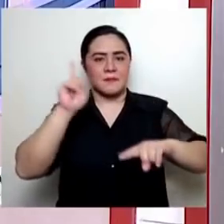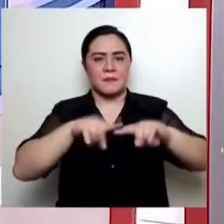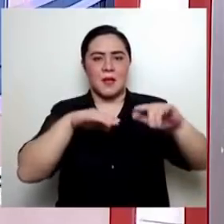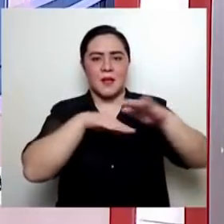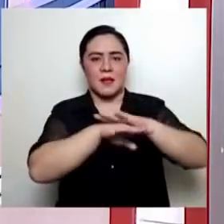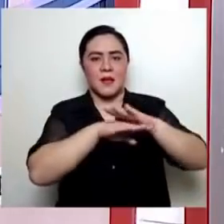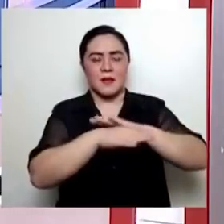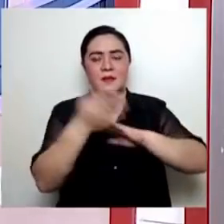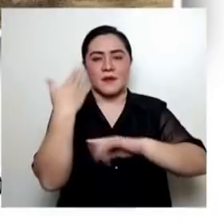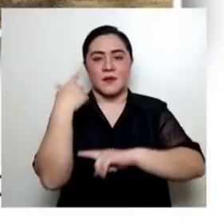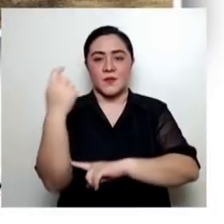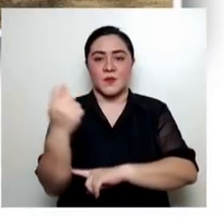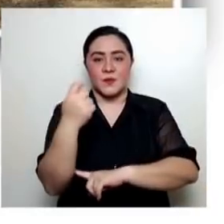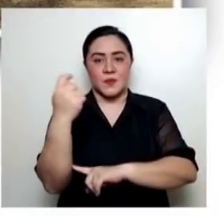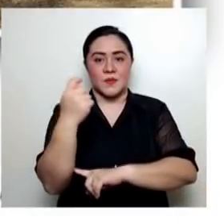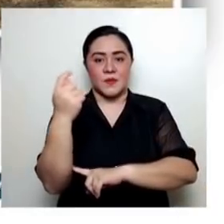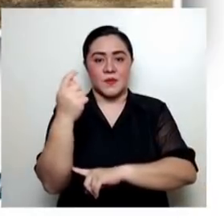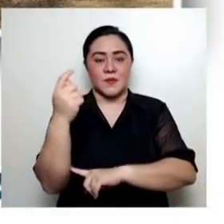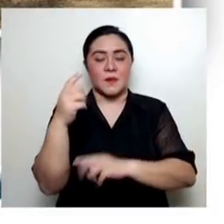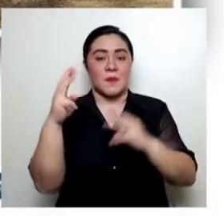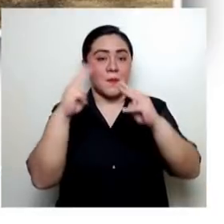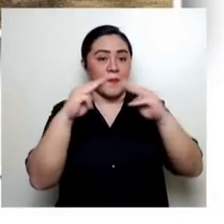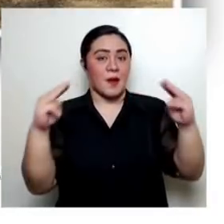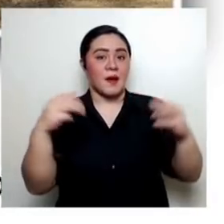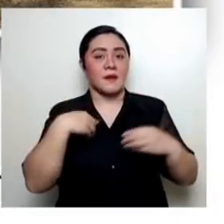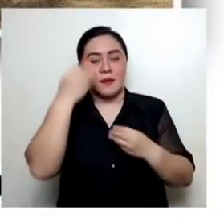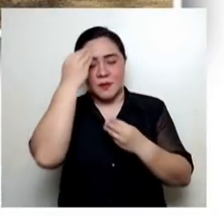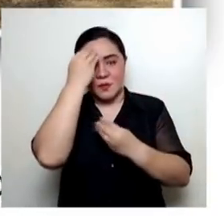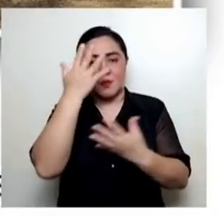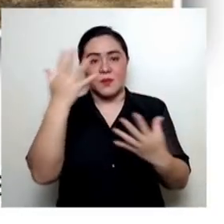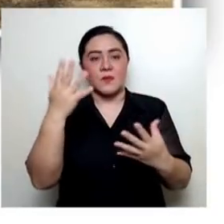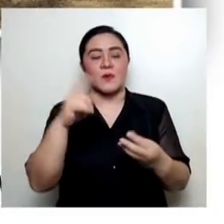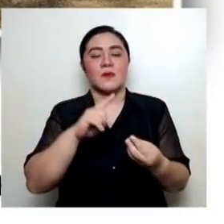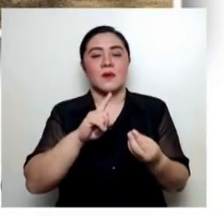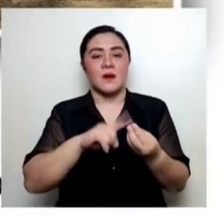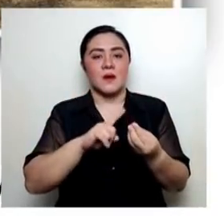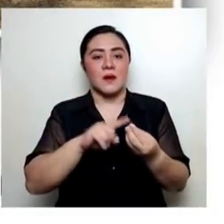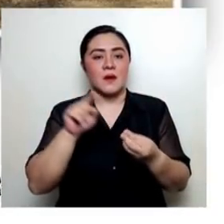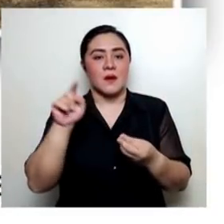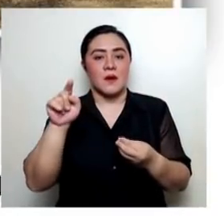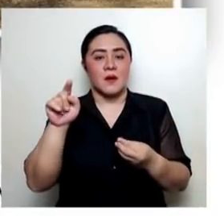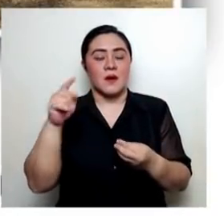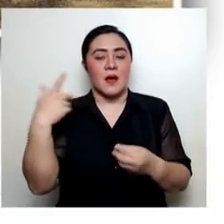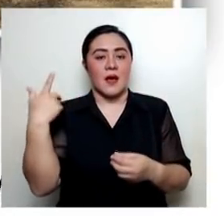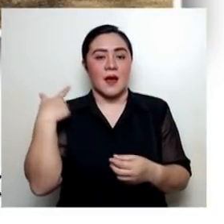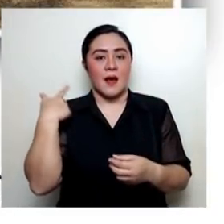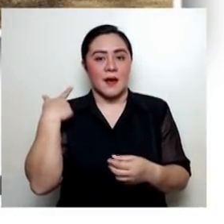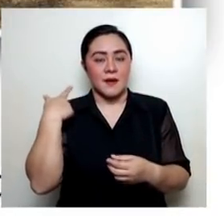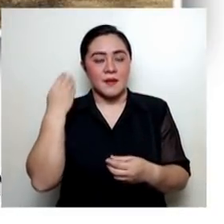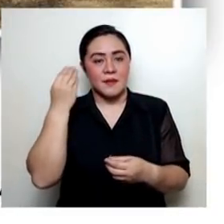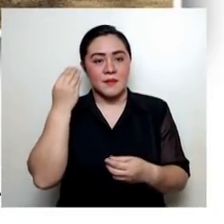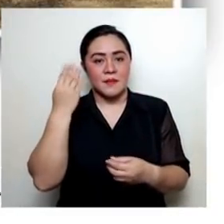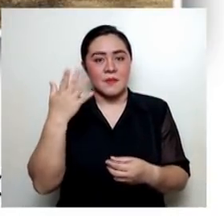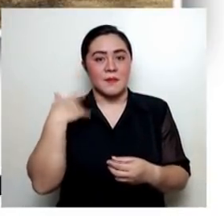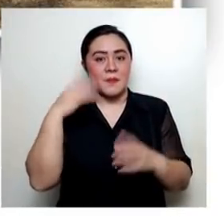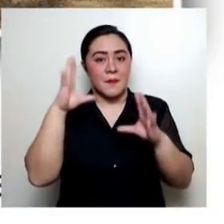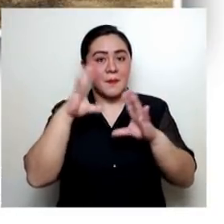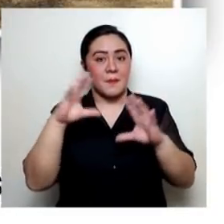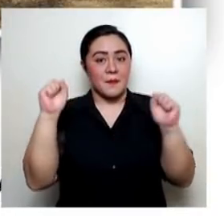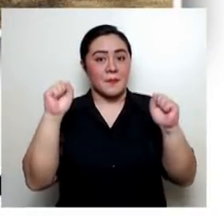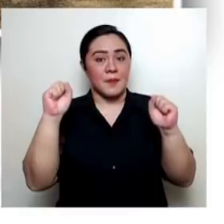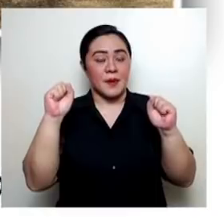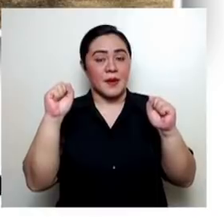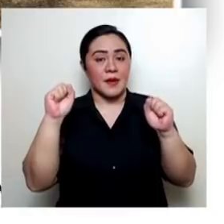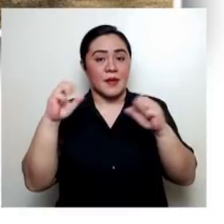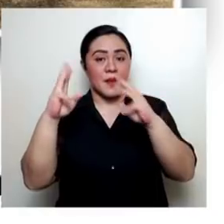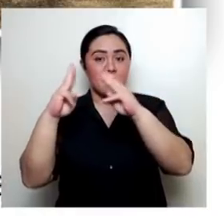morning. Former Palace Communications Undersecretary Manolo Quezon first brought up that issue, but the Presidential Museum and Library